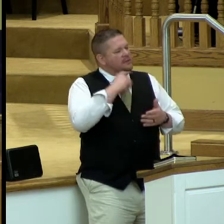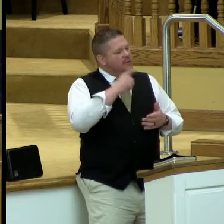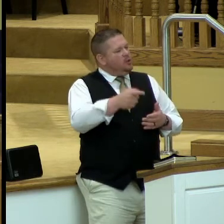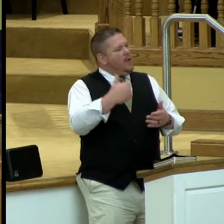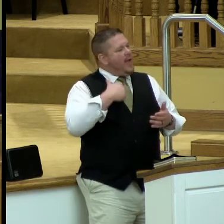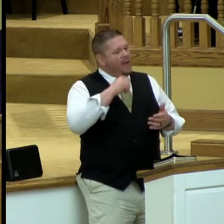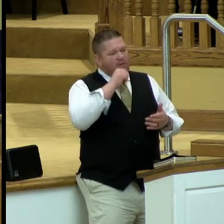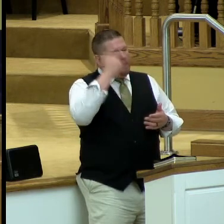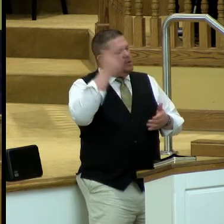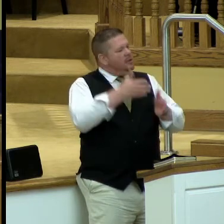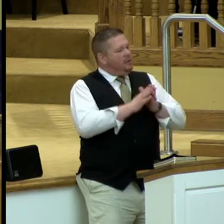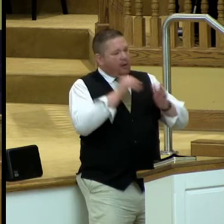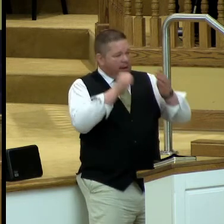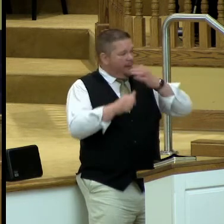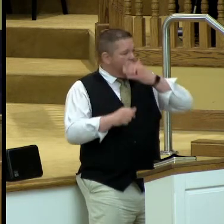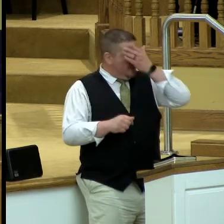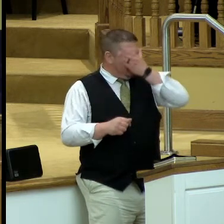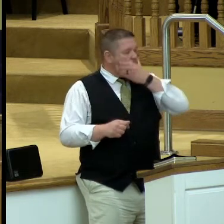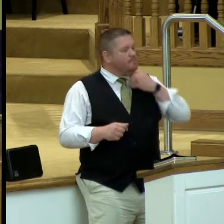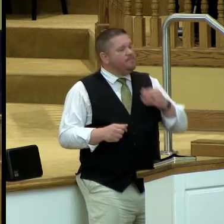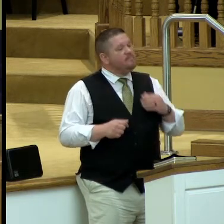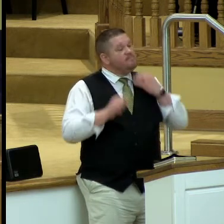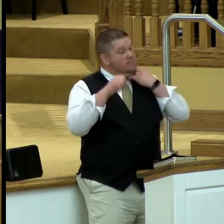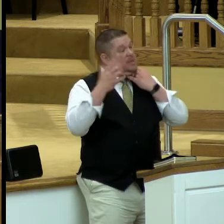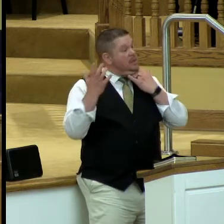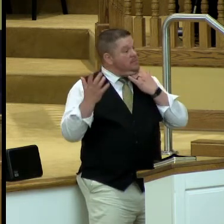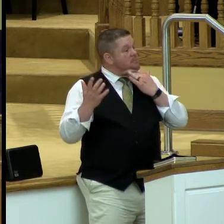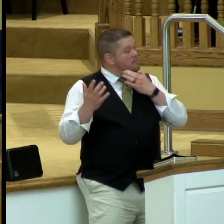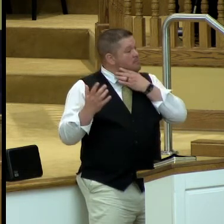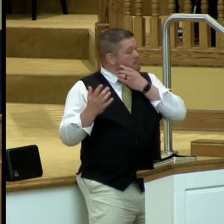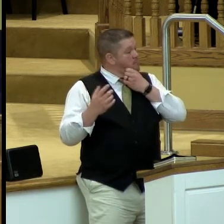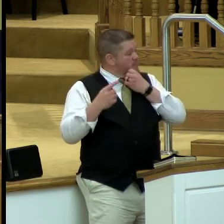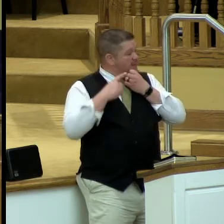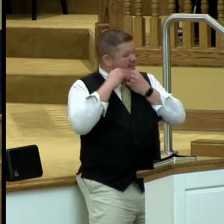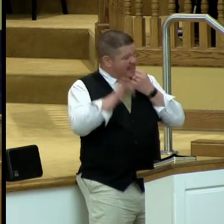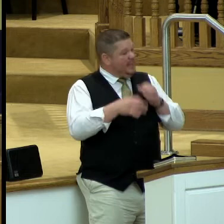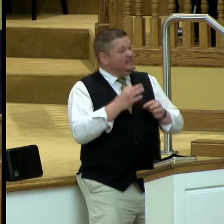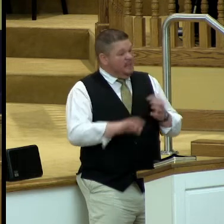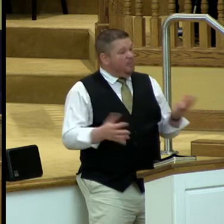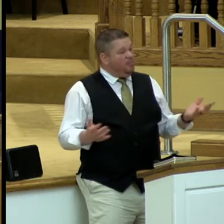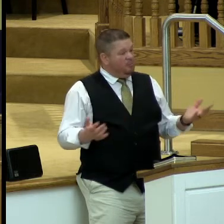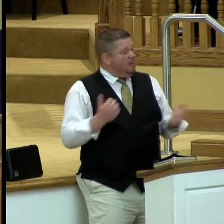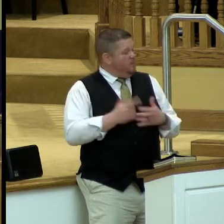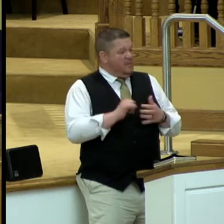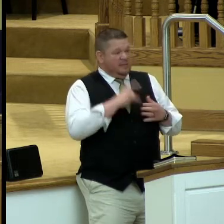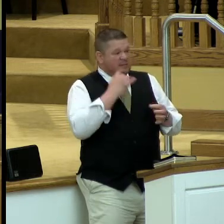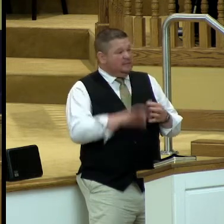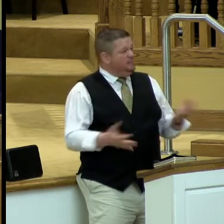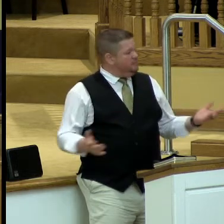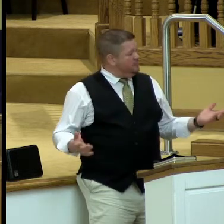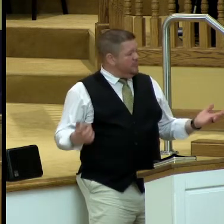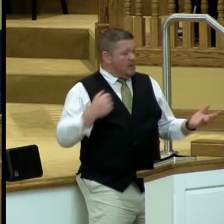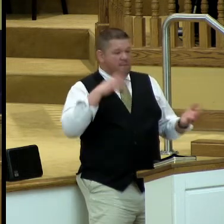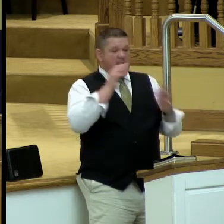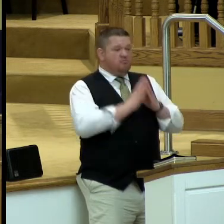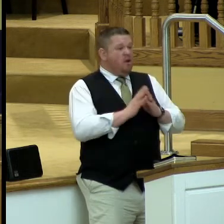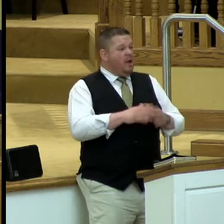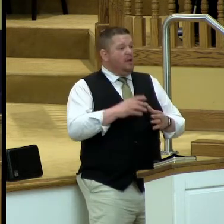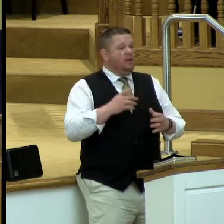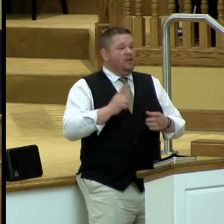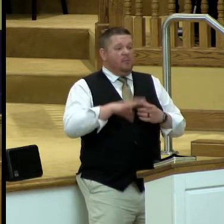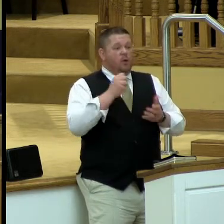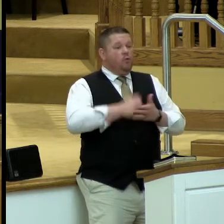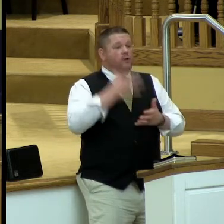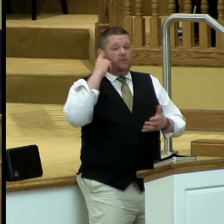says, ye have not because ye ask not. Yeah, it's that simple, everybody. I've been praying